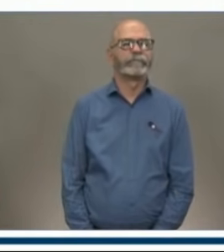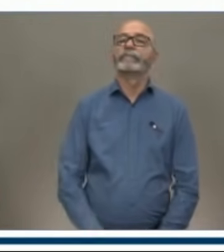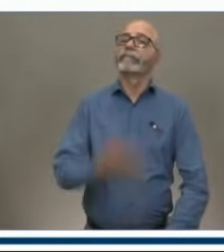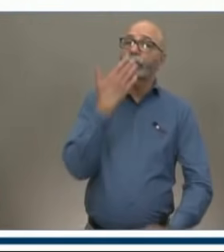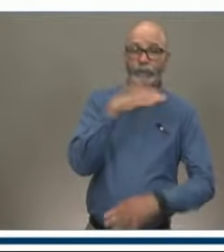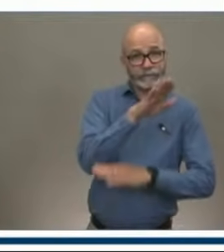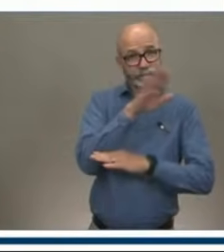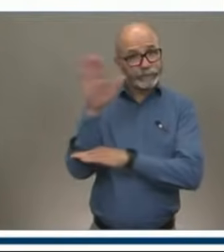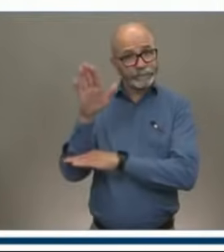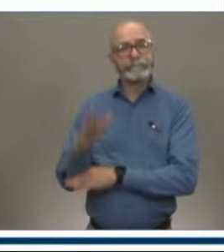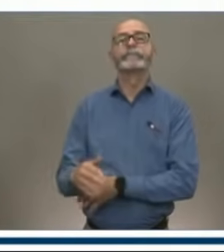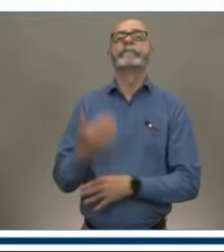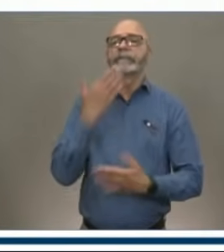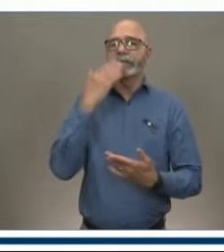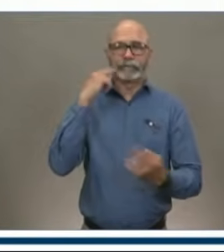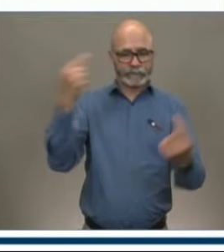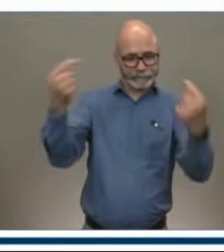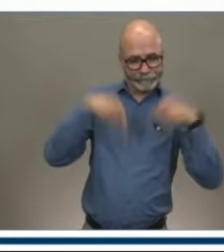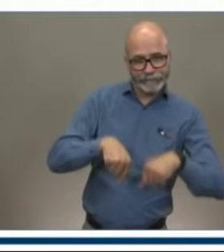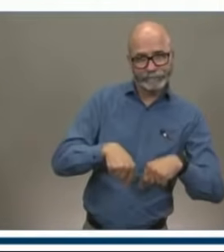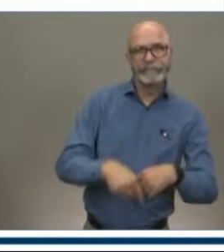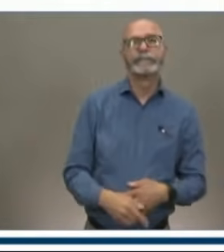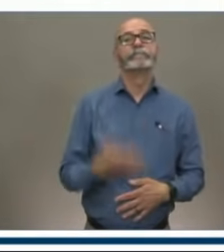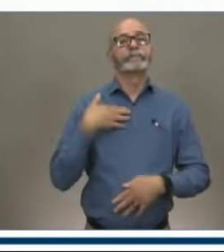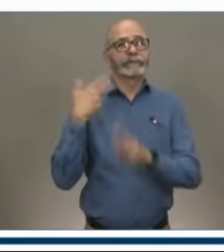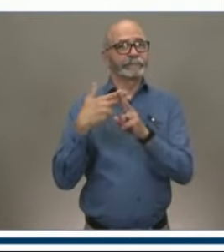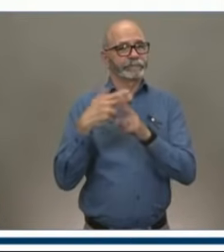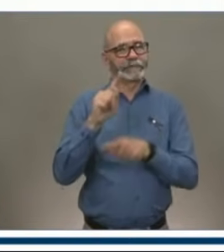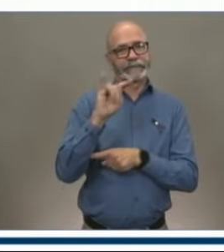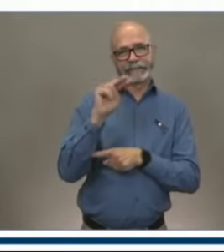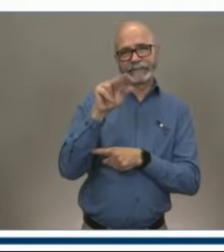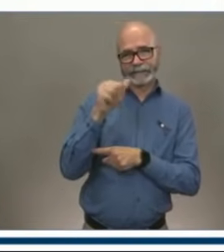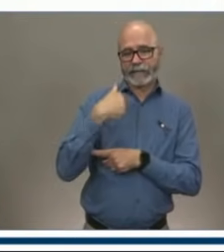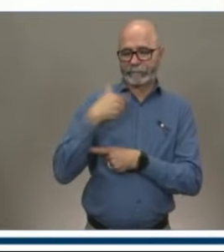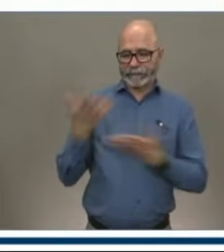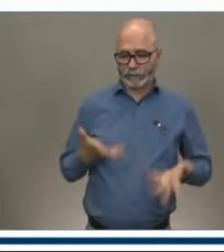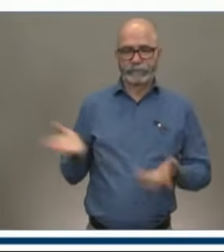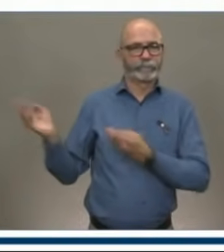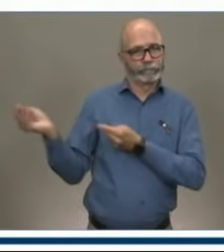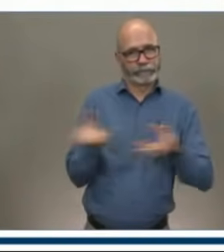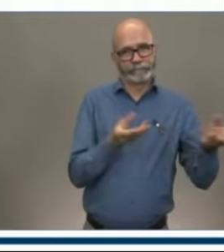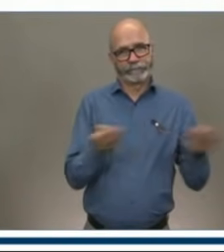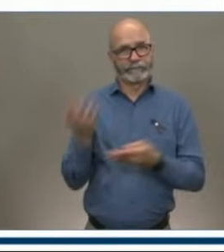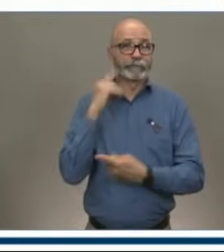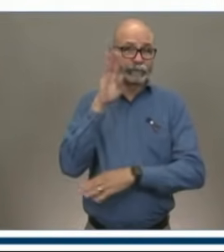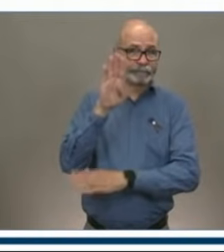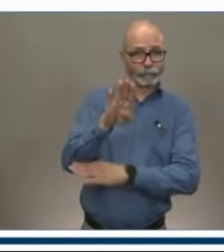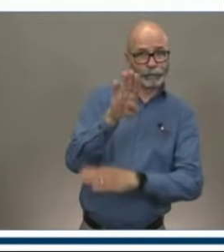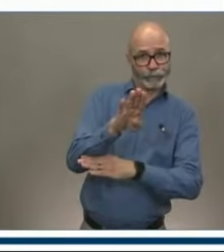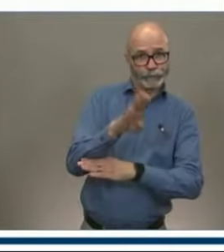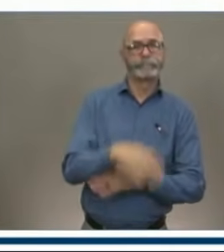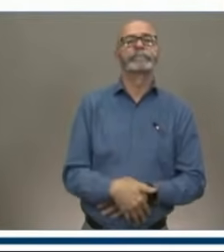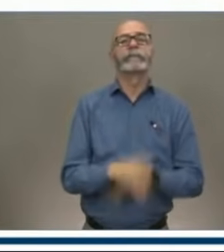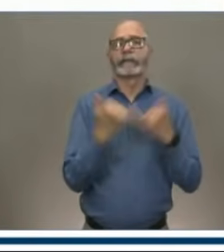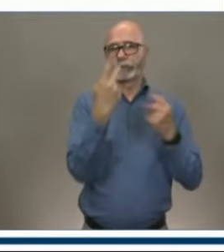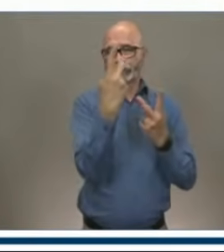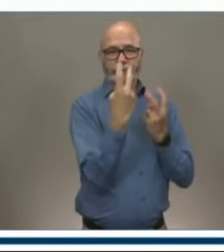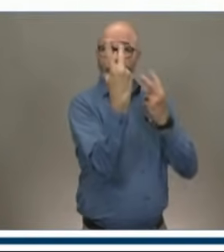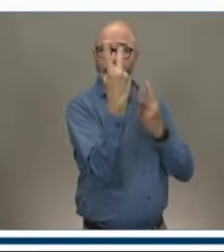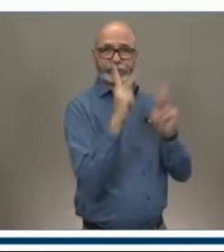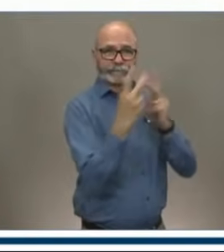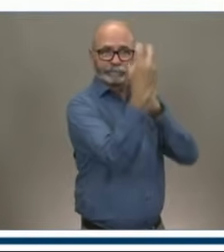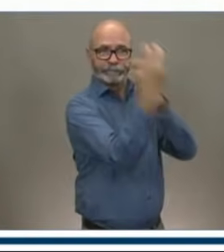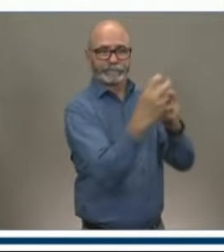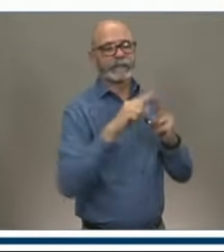Good afternoon, and thank you for joining us. My name is Tina Tebow, and I will be your moderator for this afternoon's news conference. Joining us today, the Honourable Stephen